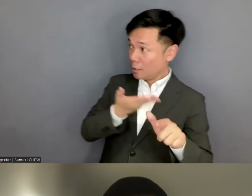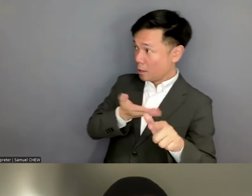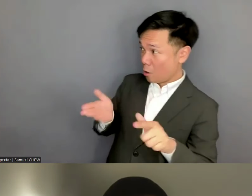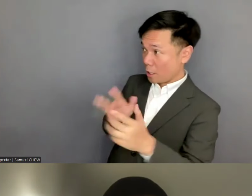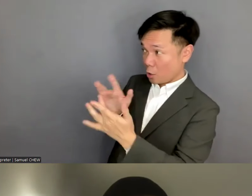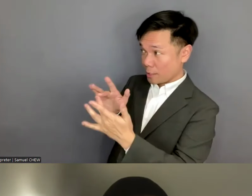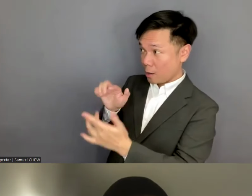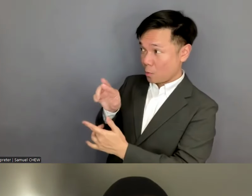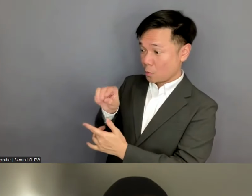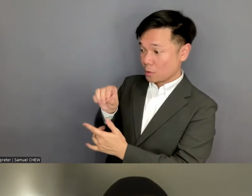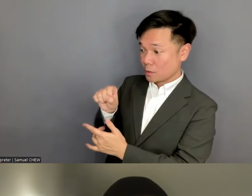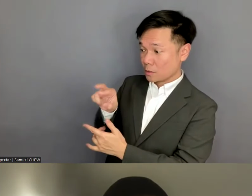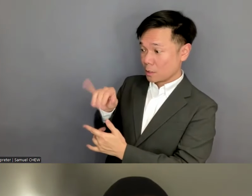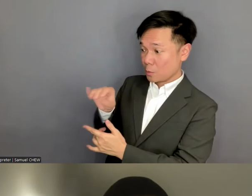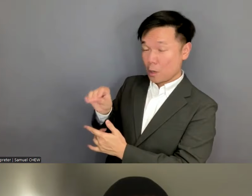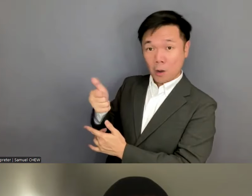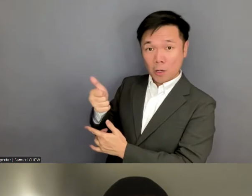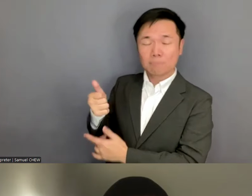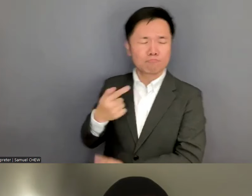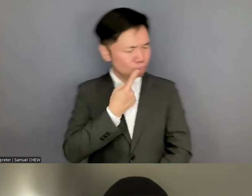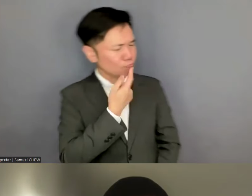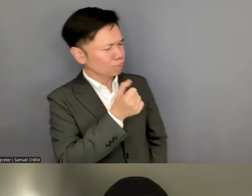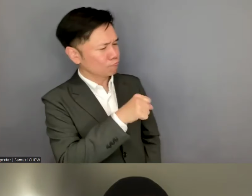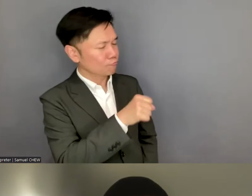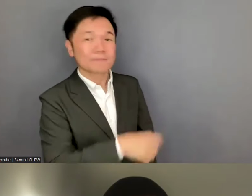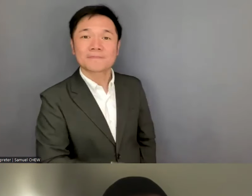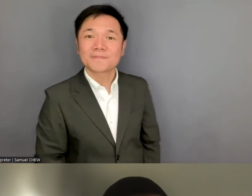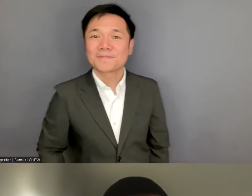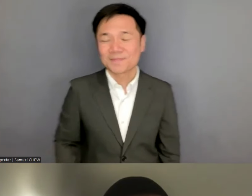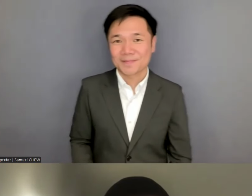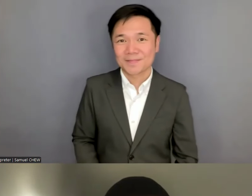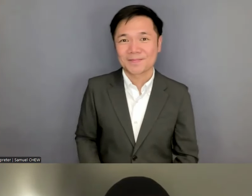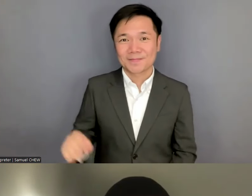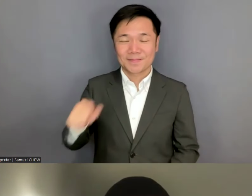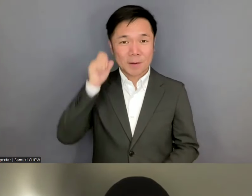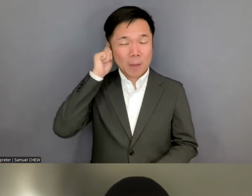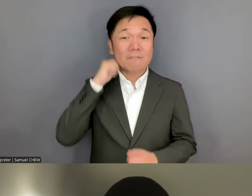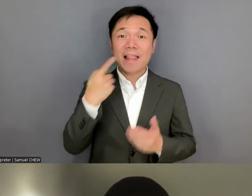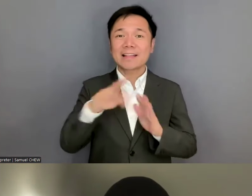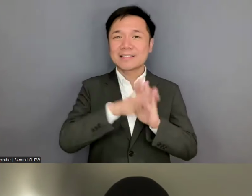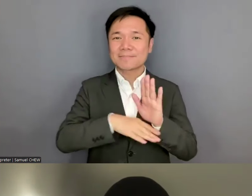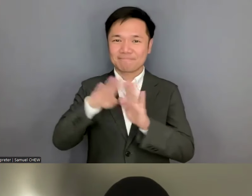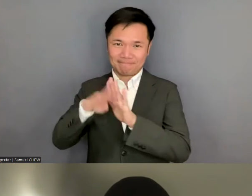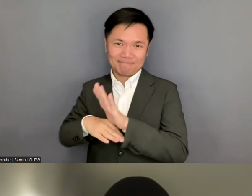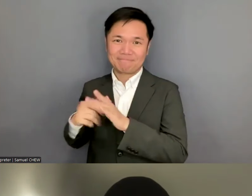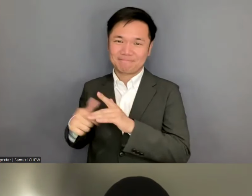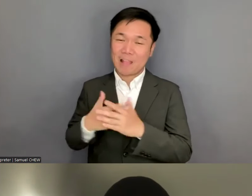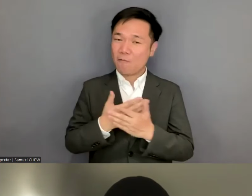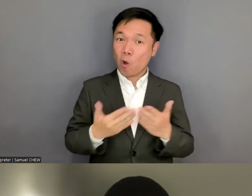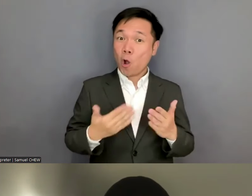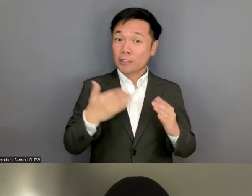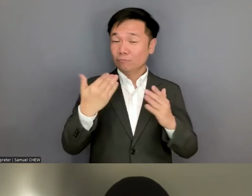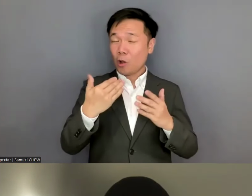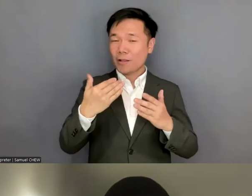you. Yes, yes, you can do that, because also we have like a mailing list of the all